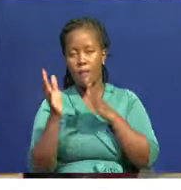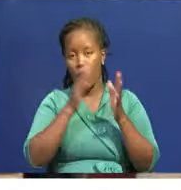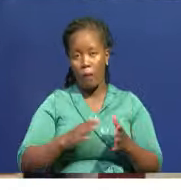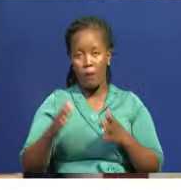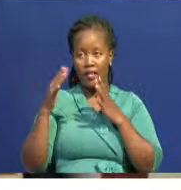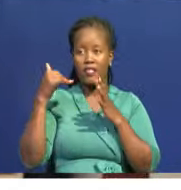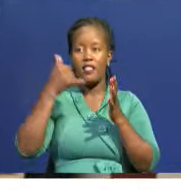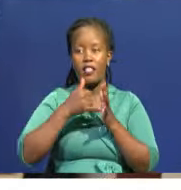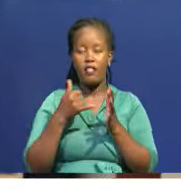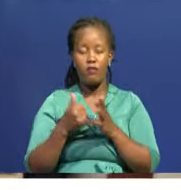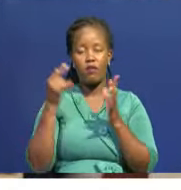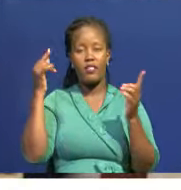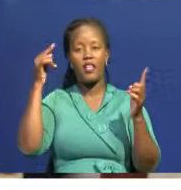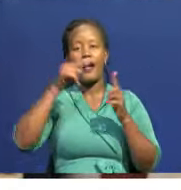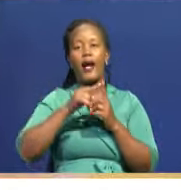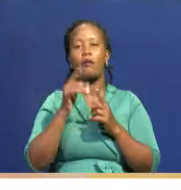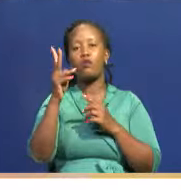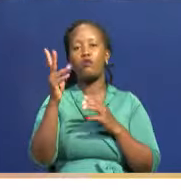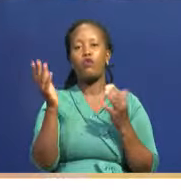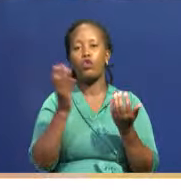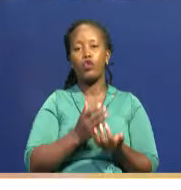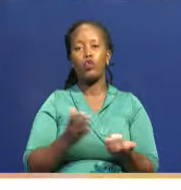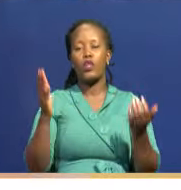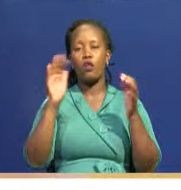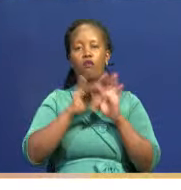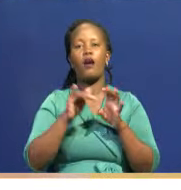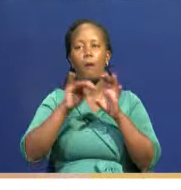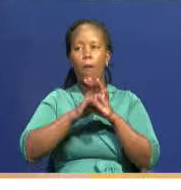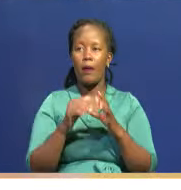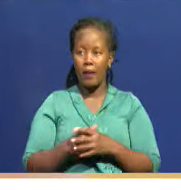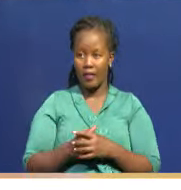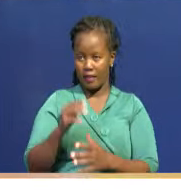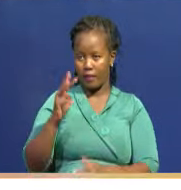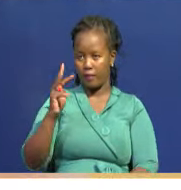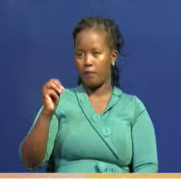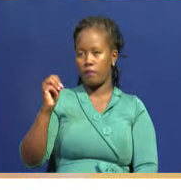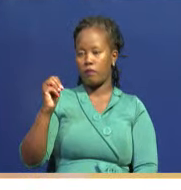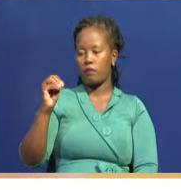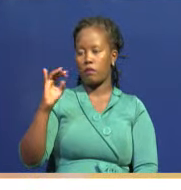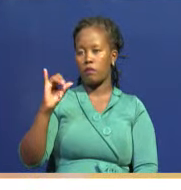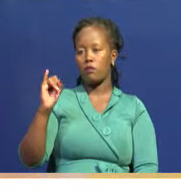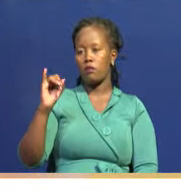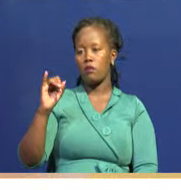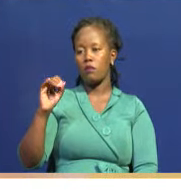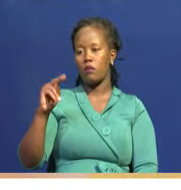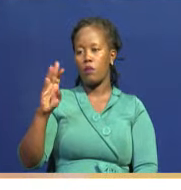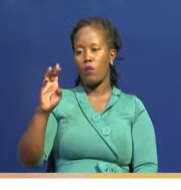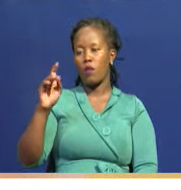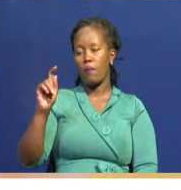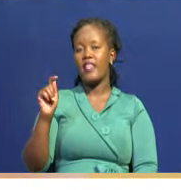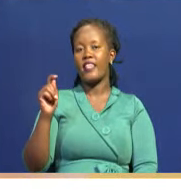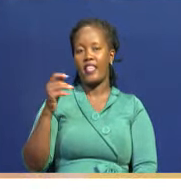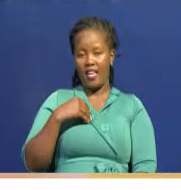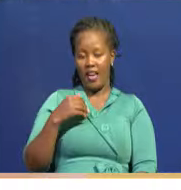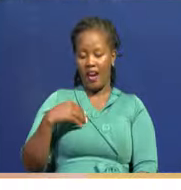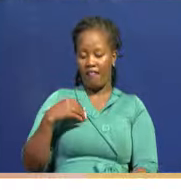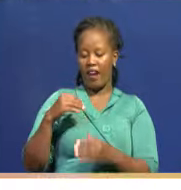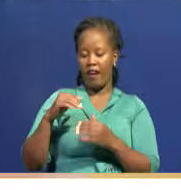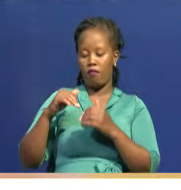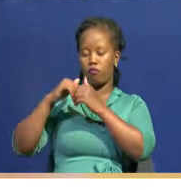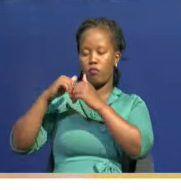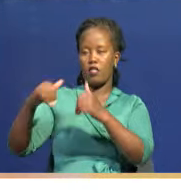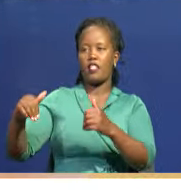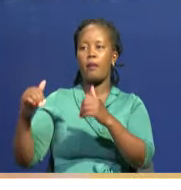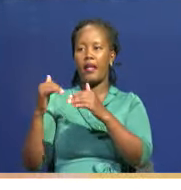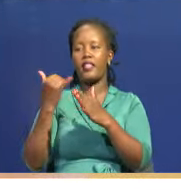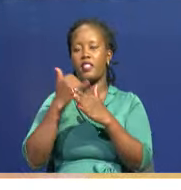hadi watoto wanne wa mwanachama. So what we've done as Minet, we have a separate scheme we've